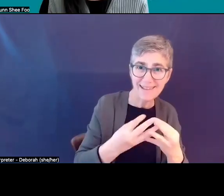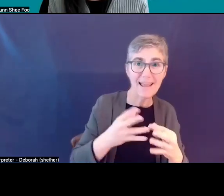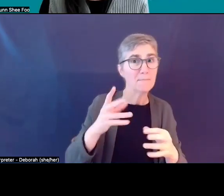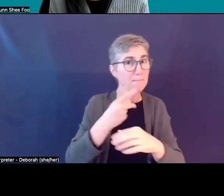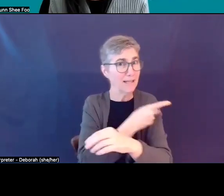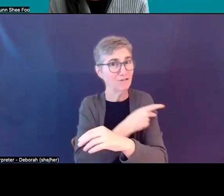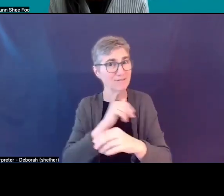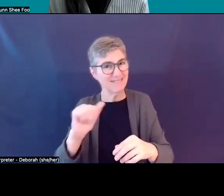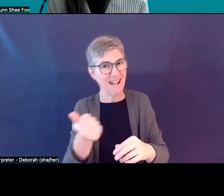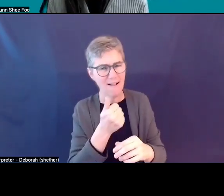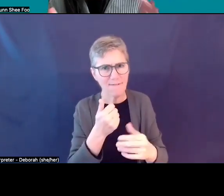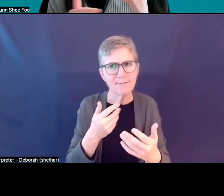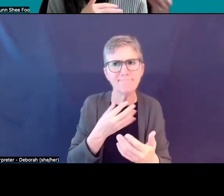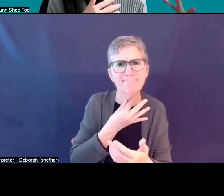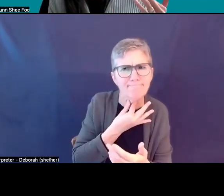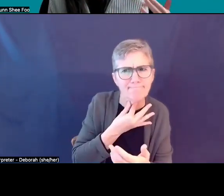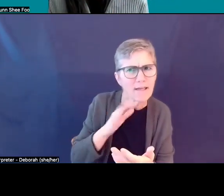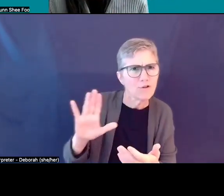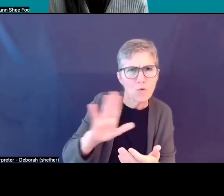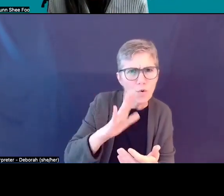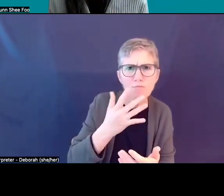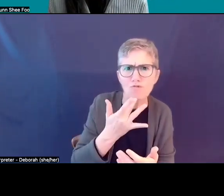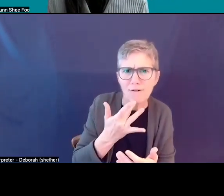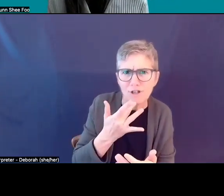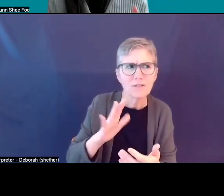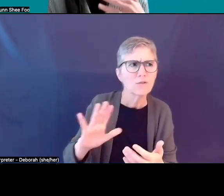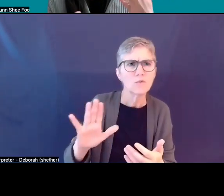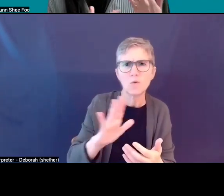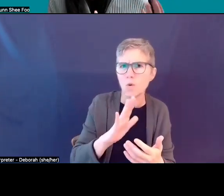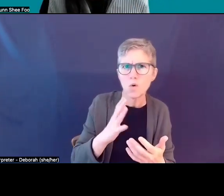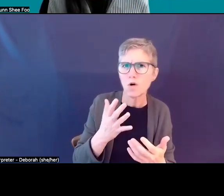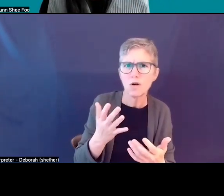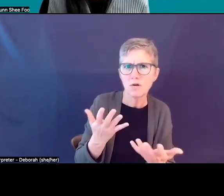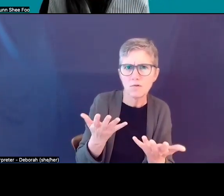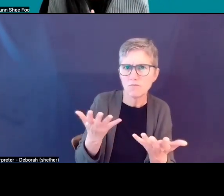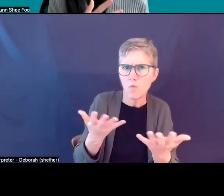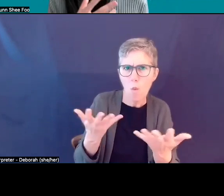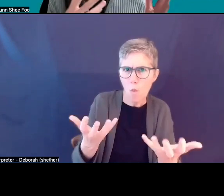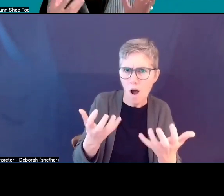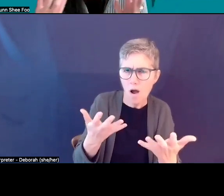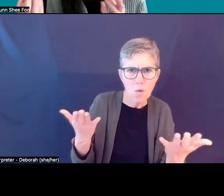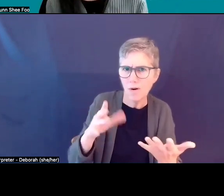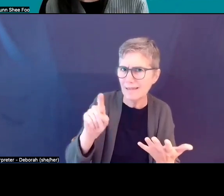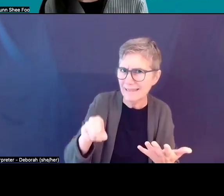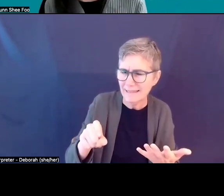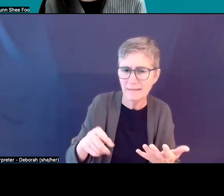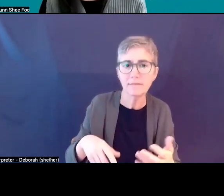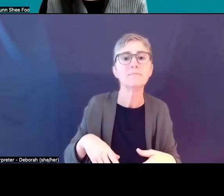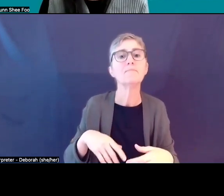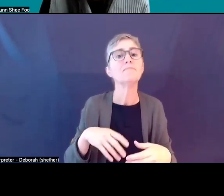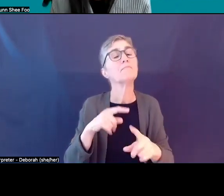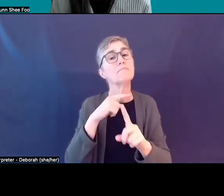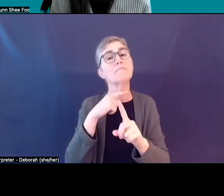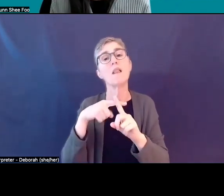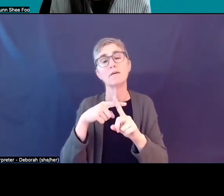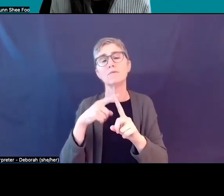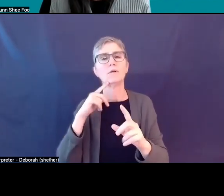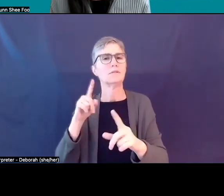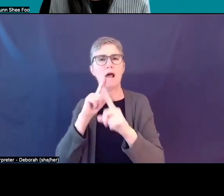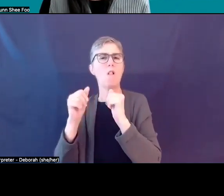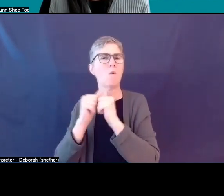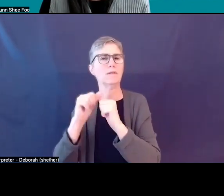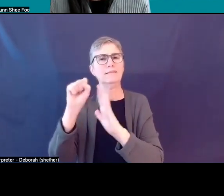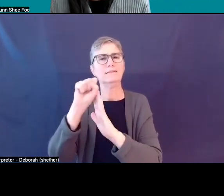and preferences are. And in parallel, we are conducting ongoing evidence review. We are also dialoguing with the state